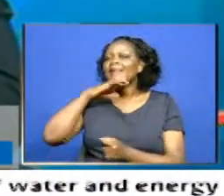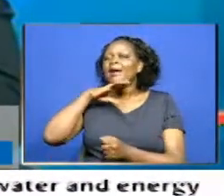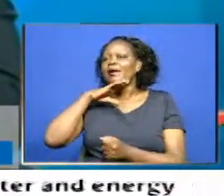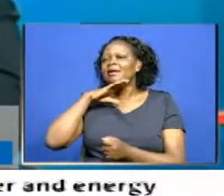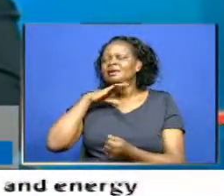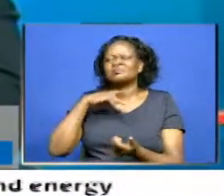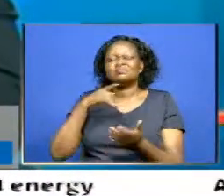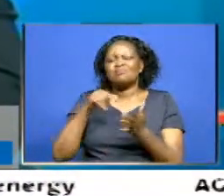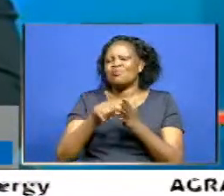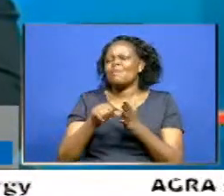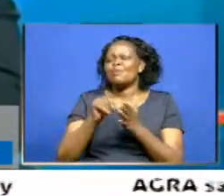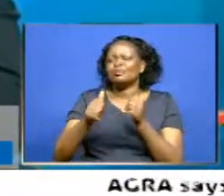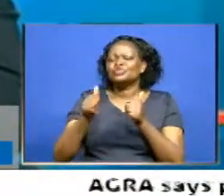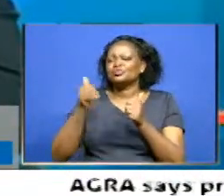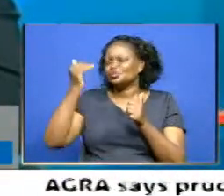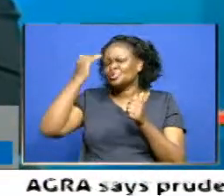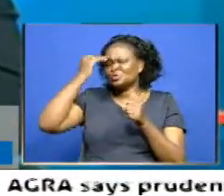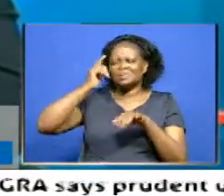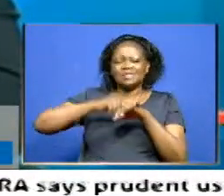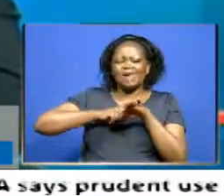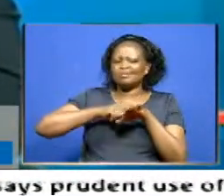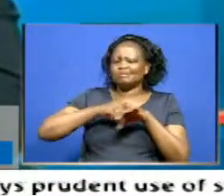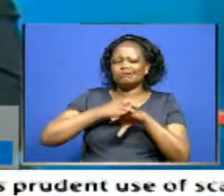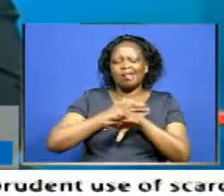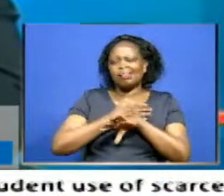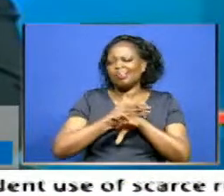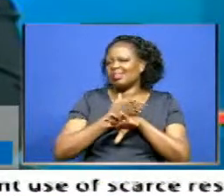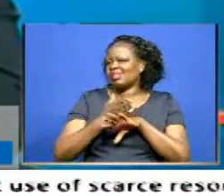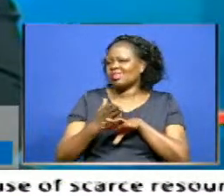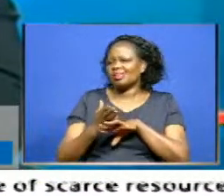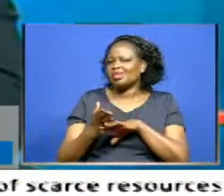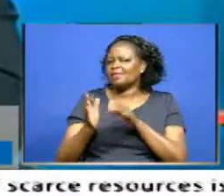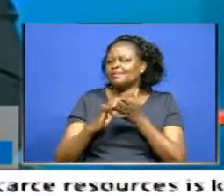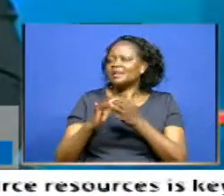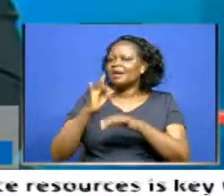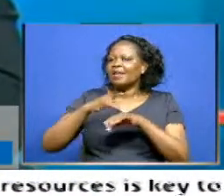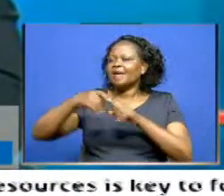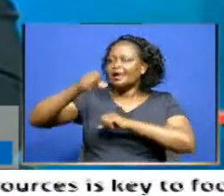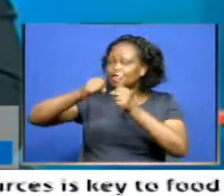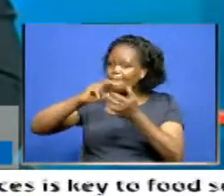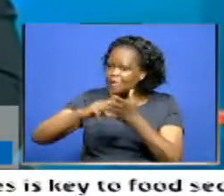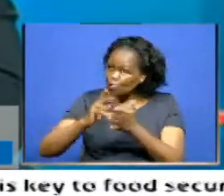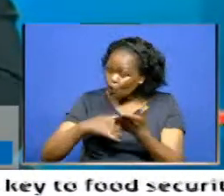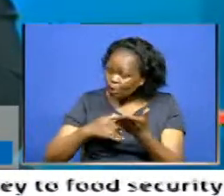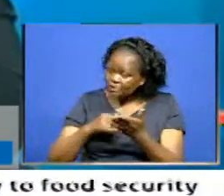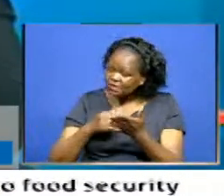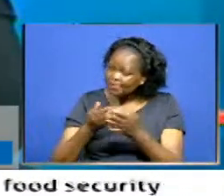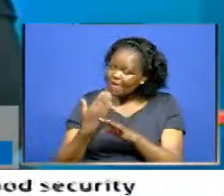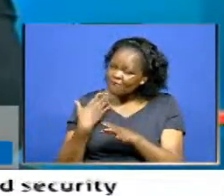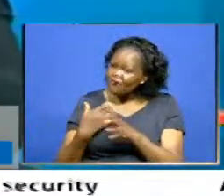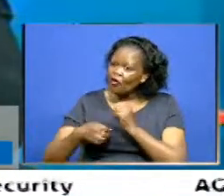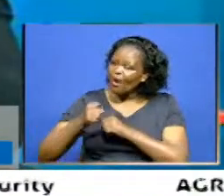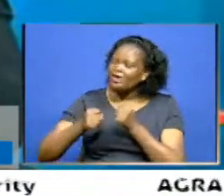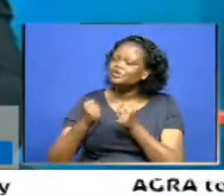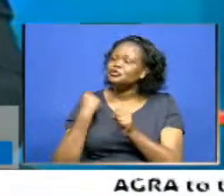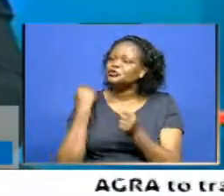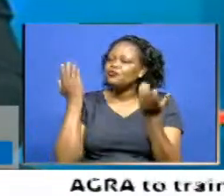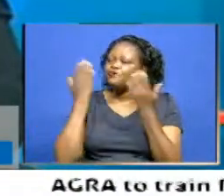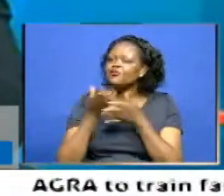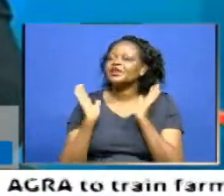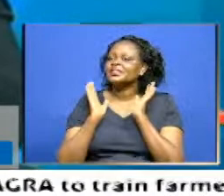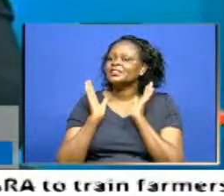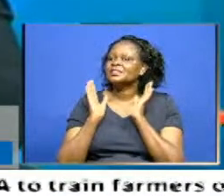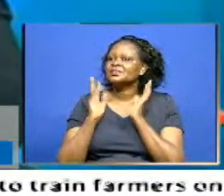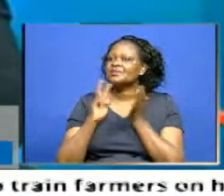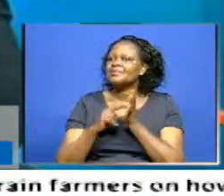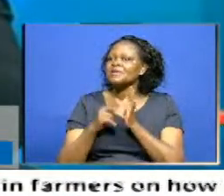late. So the early warning, early action is a way to make sure that we catch that early. So it's data-based.